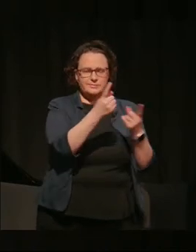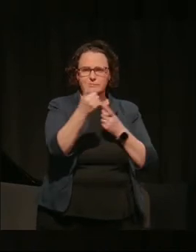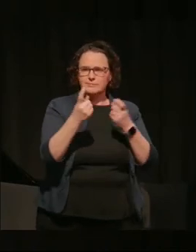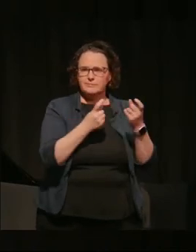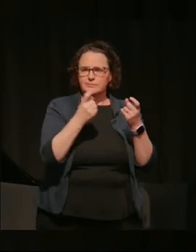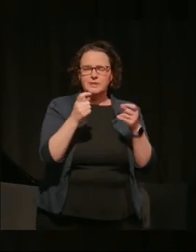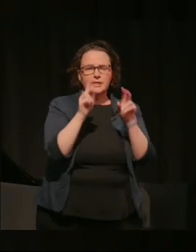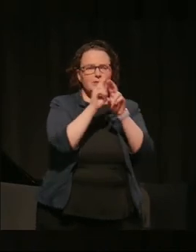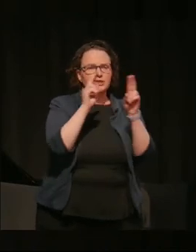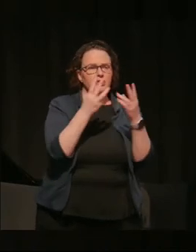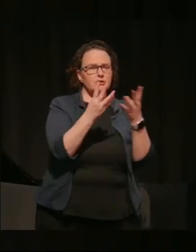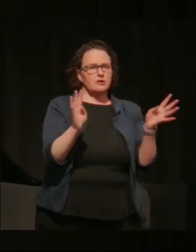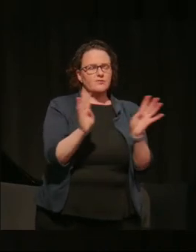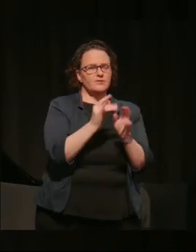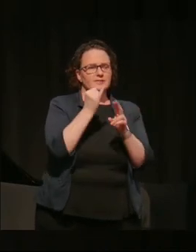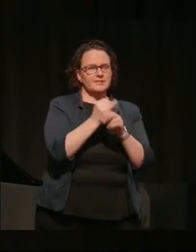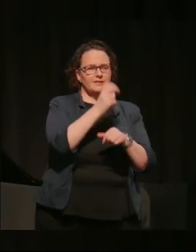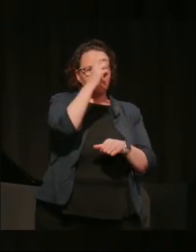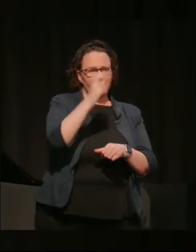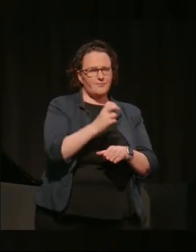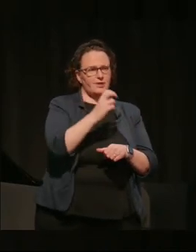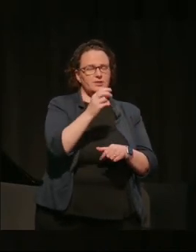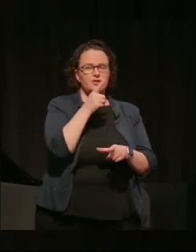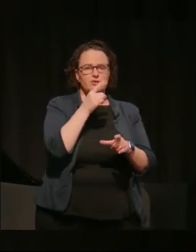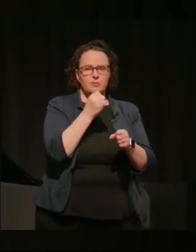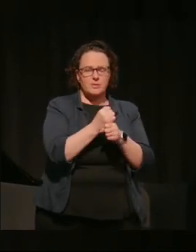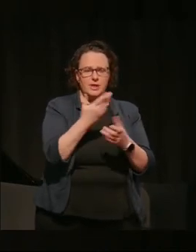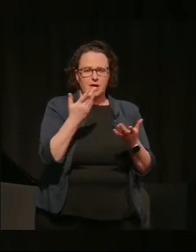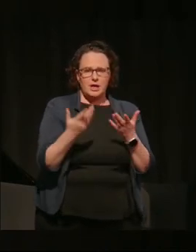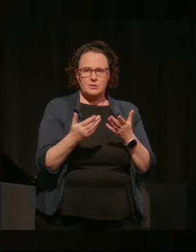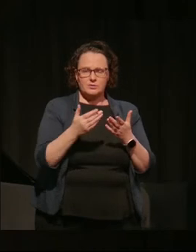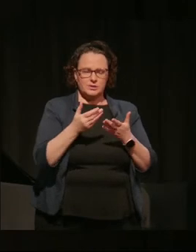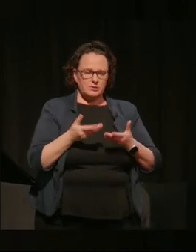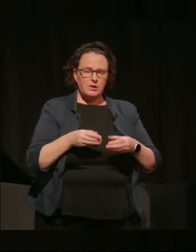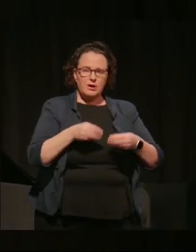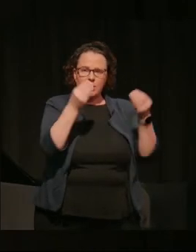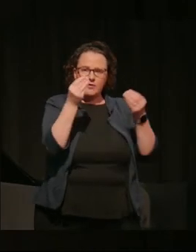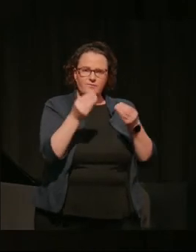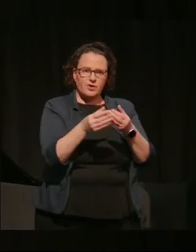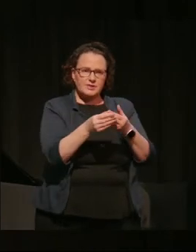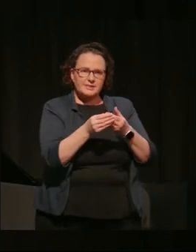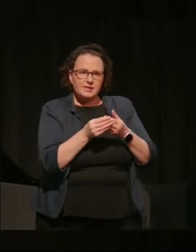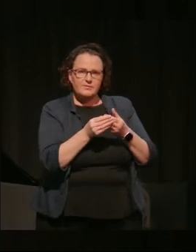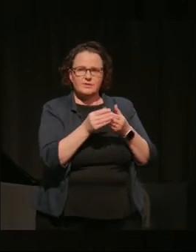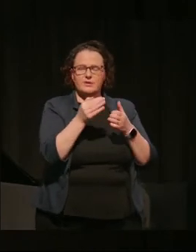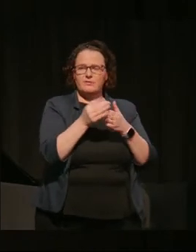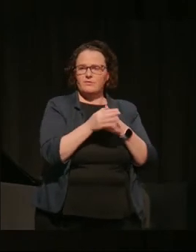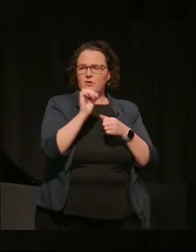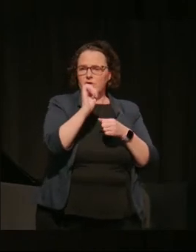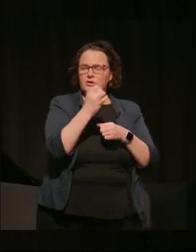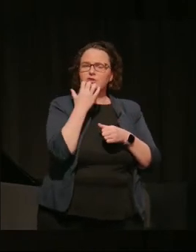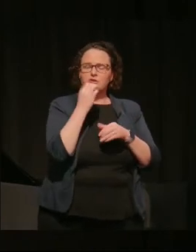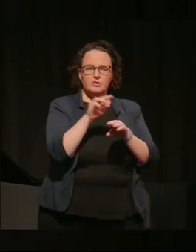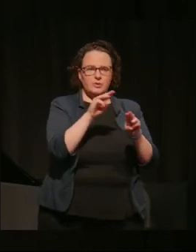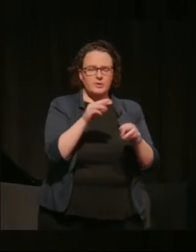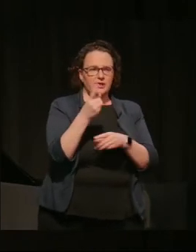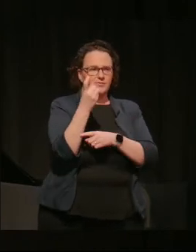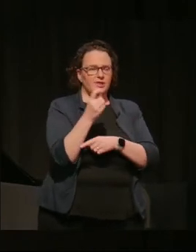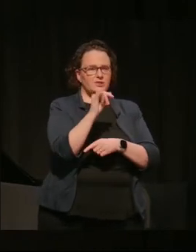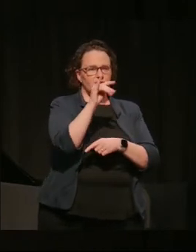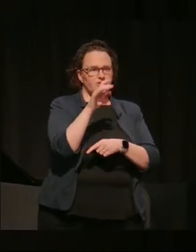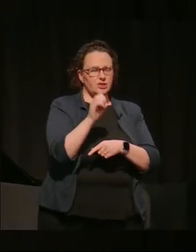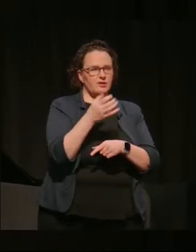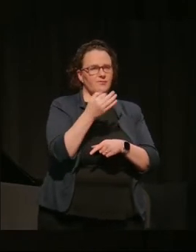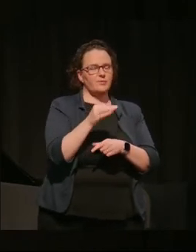international conference in France to discuss offering refuge to Jewish people. I invite Jackie O'Halloran Bernstein of the